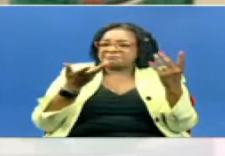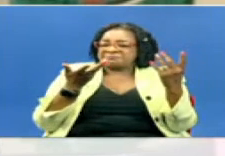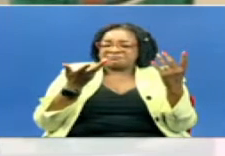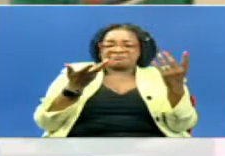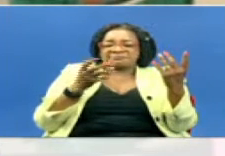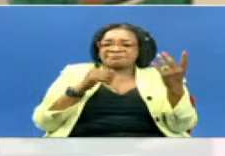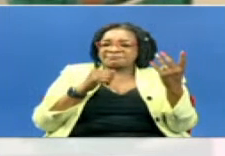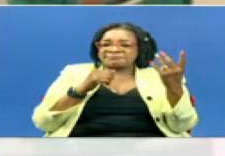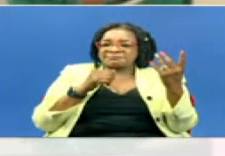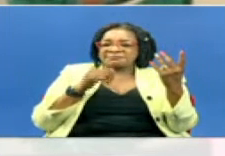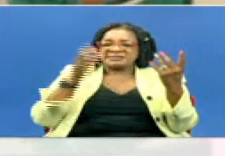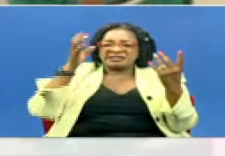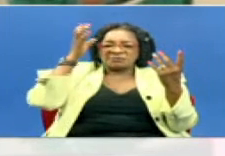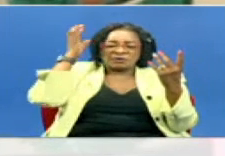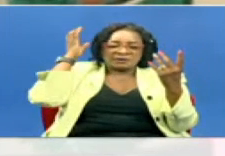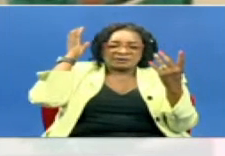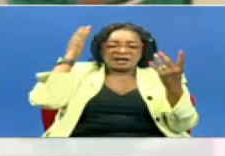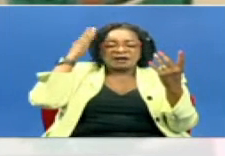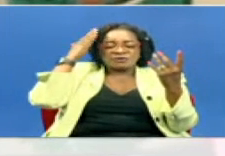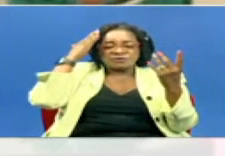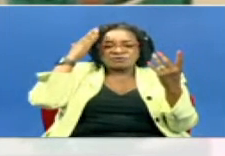I know Chebukati.